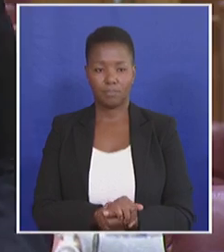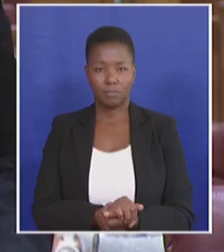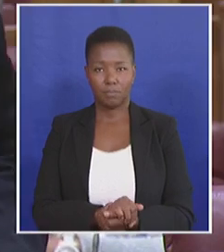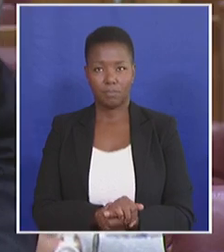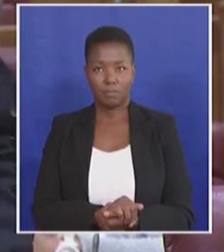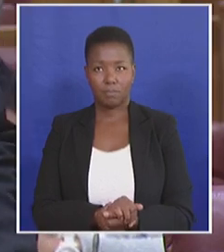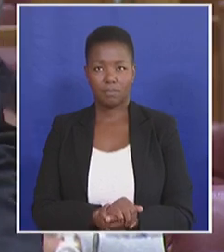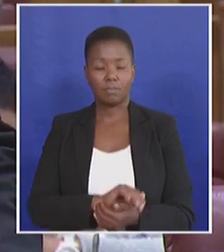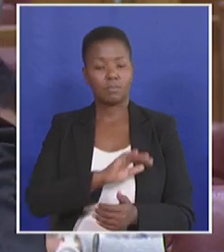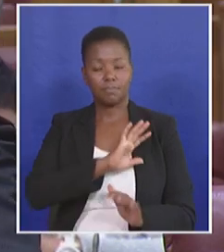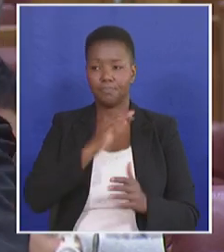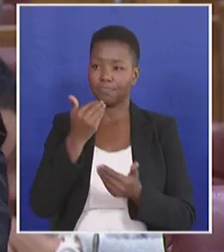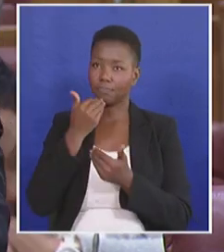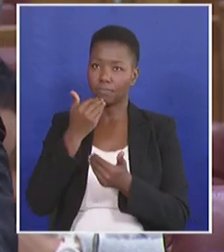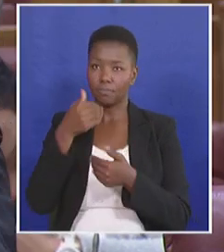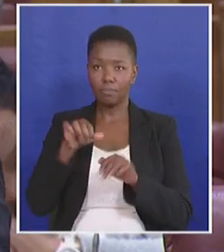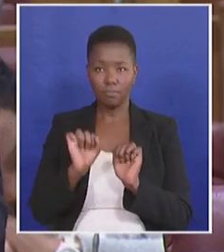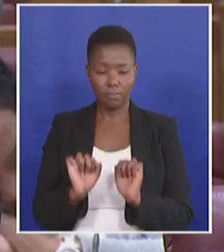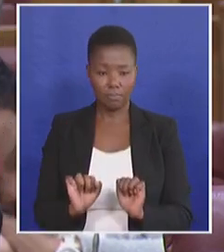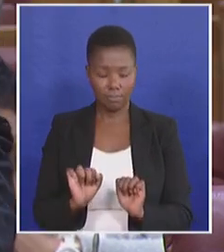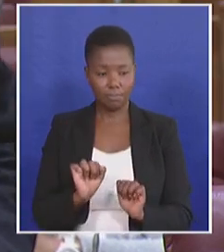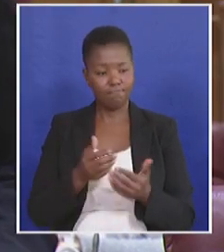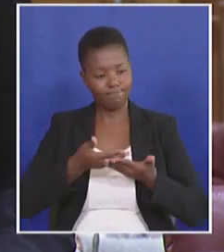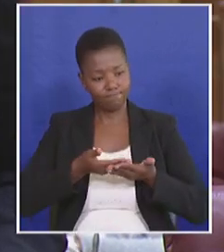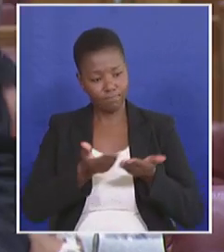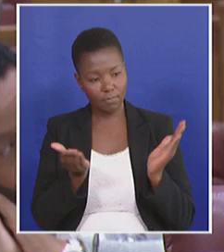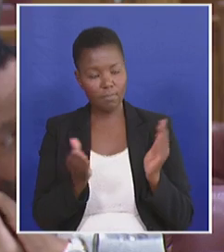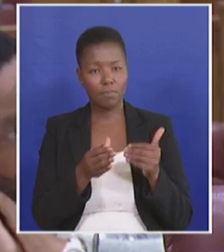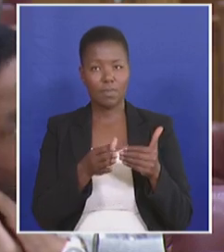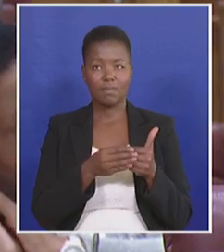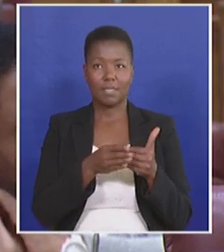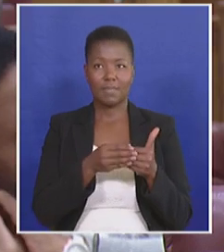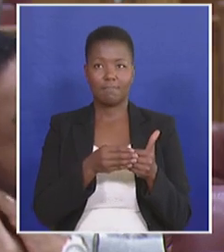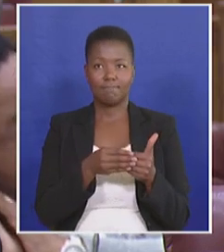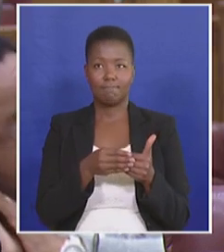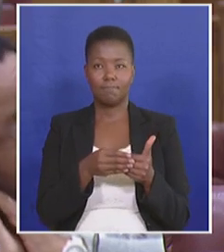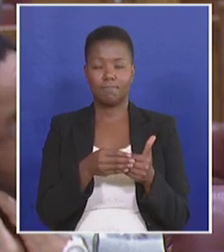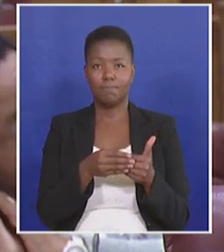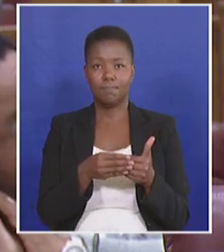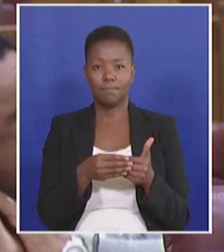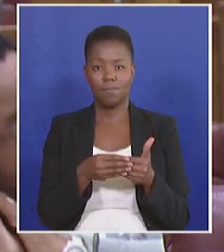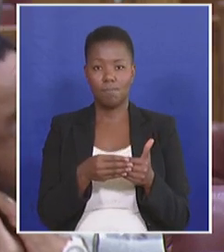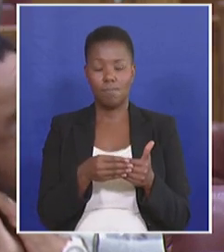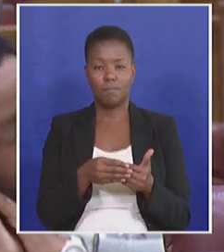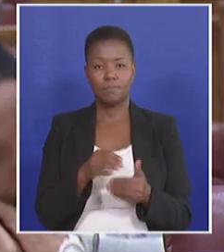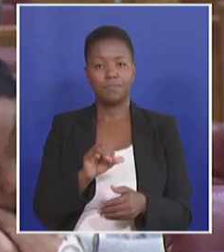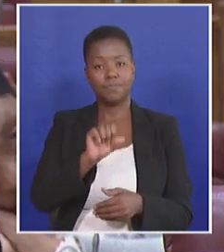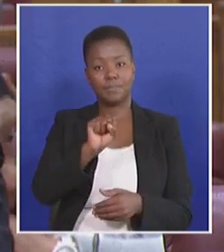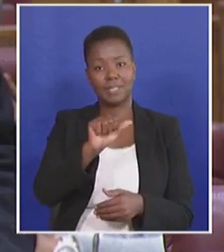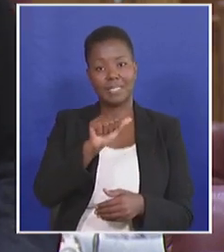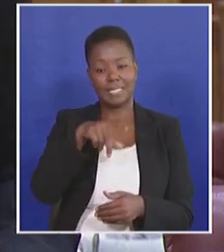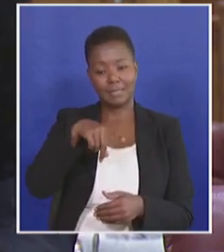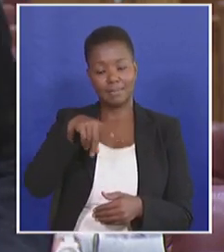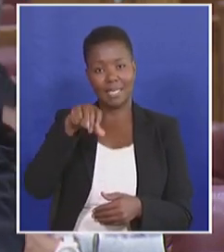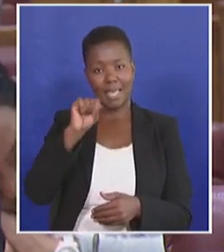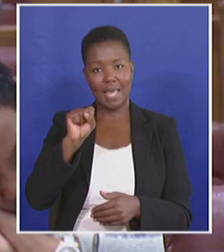Thank you very much, Honorable Chairperson, honorable members, and ladies and gentlemen. The SAPS is